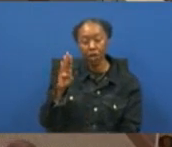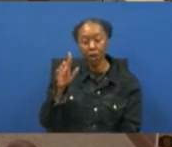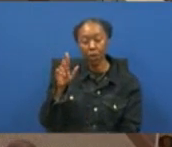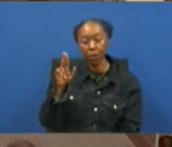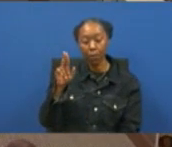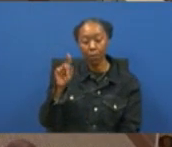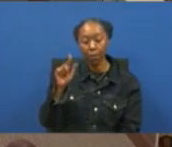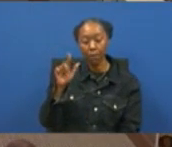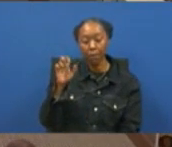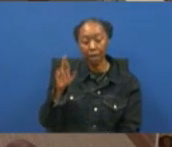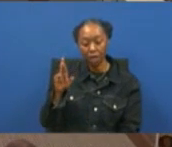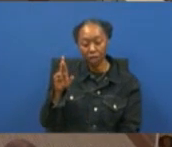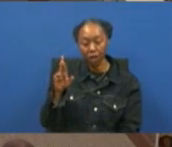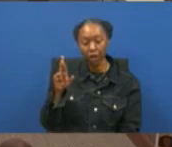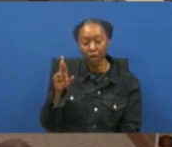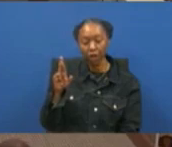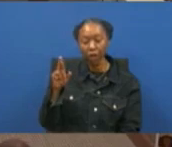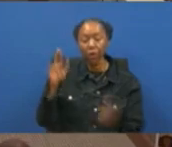Councilmember Coleman.